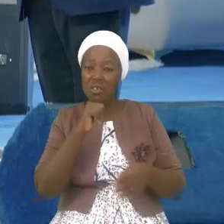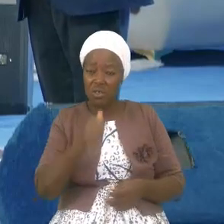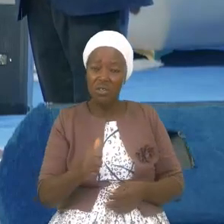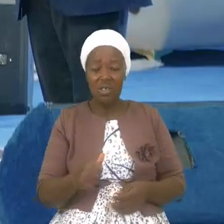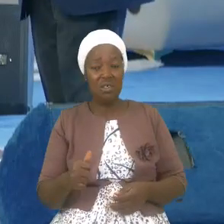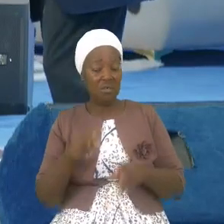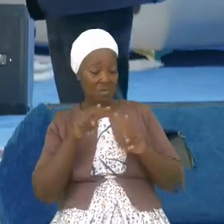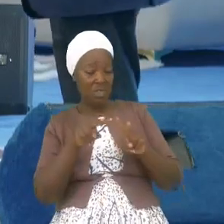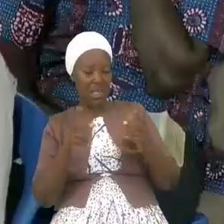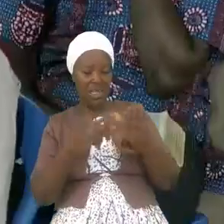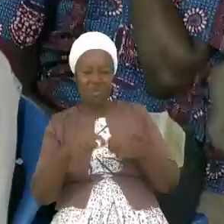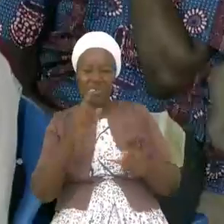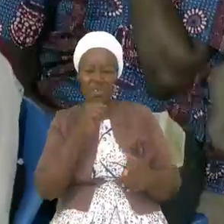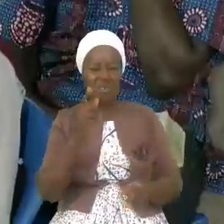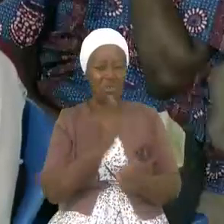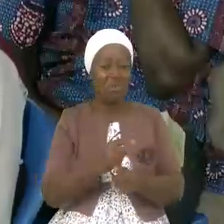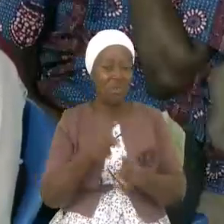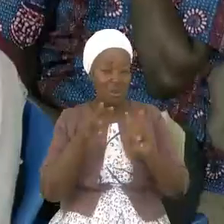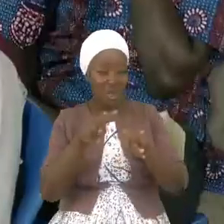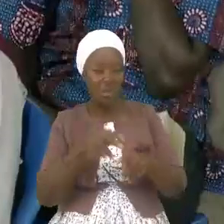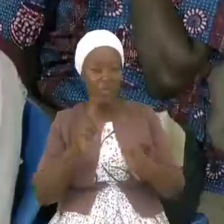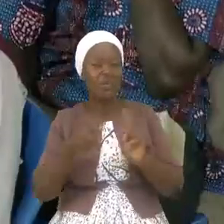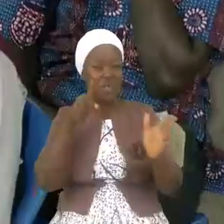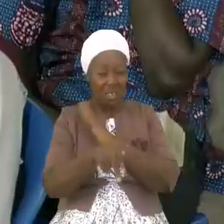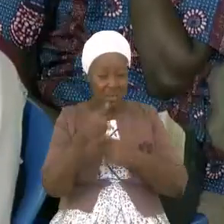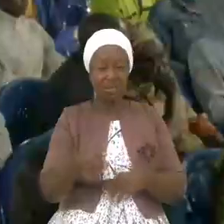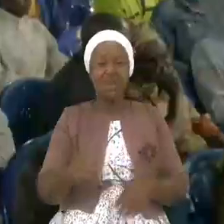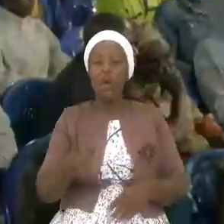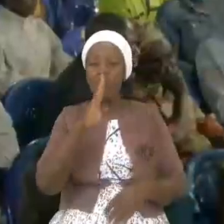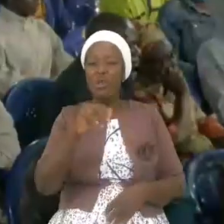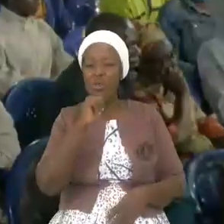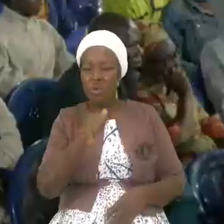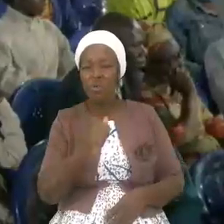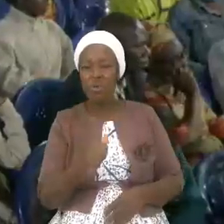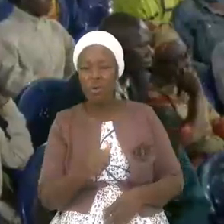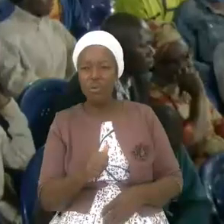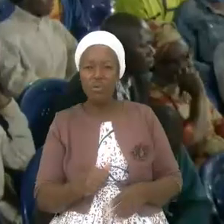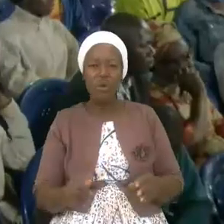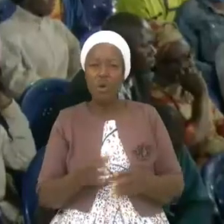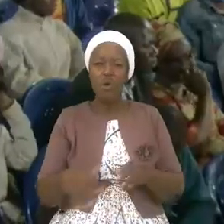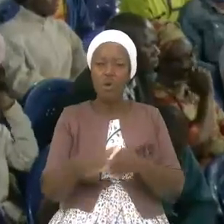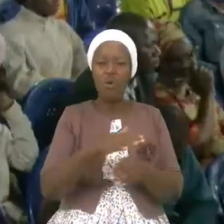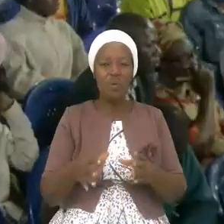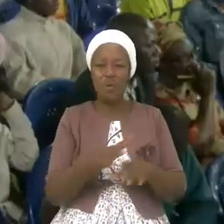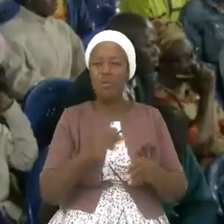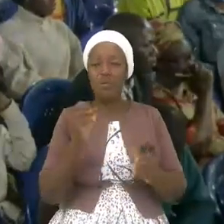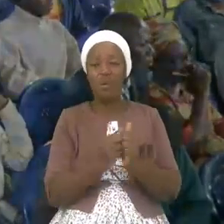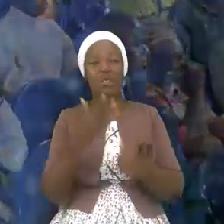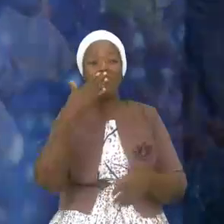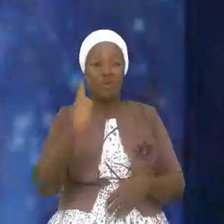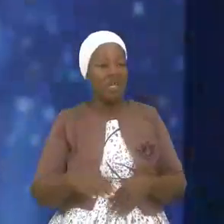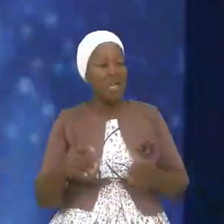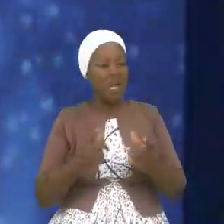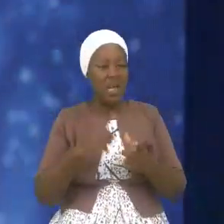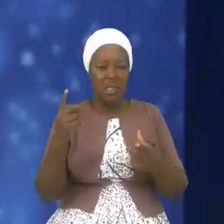overmuch wicked. You have been drinking and drinking, and now the end of the year is coming, and you're spinning up. It's like